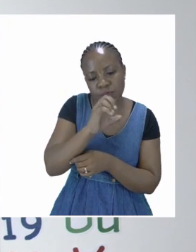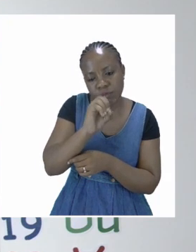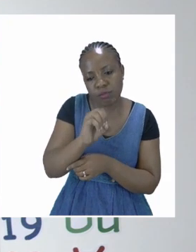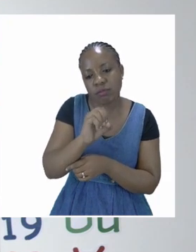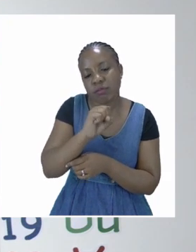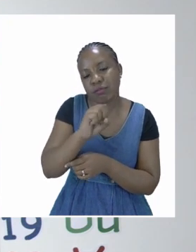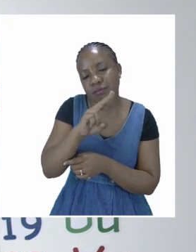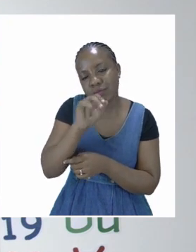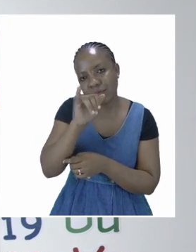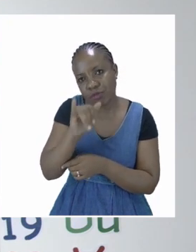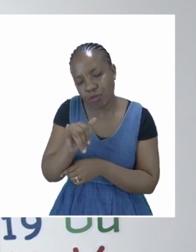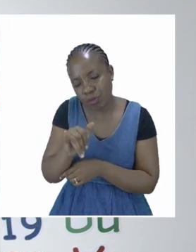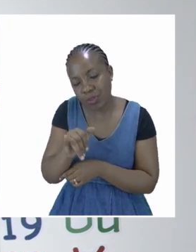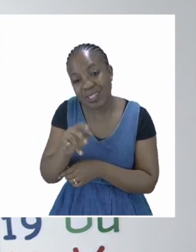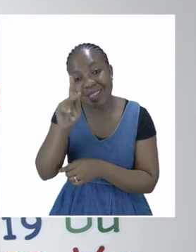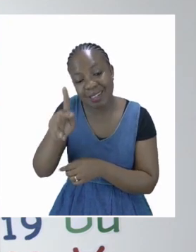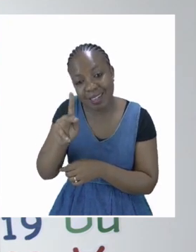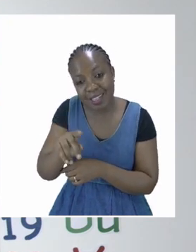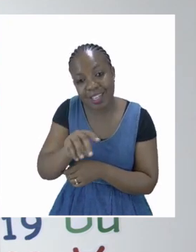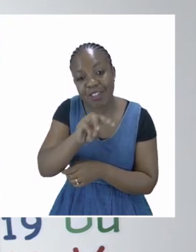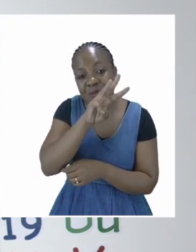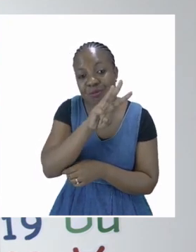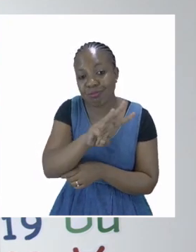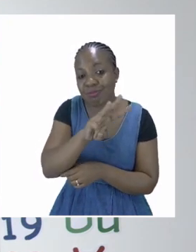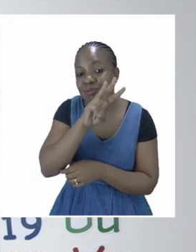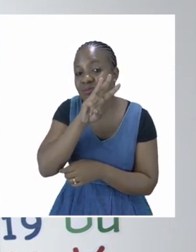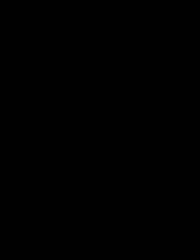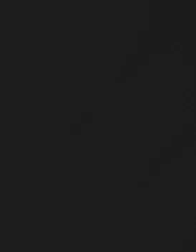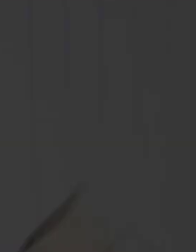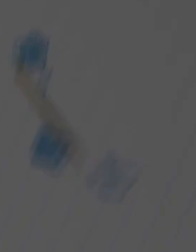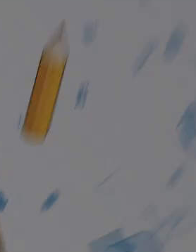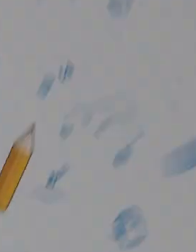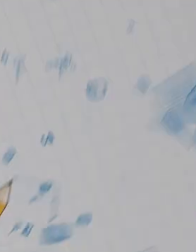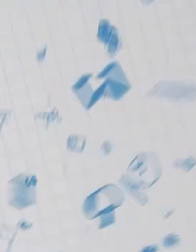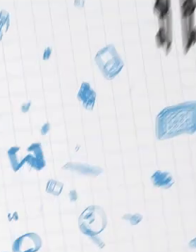our website, Zoshi Online.